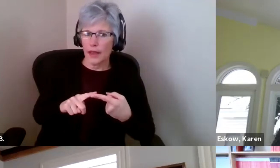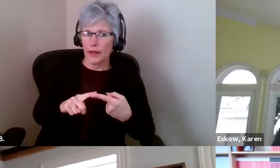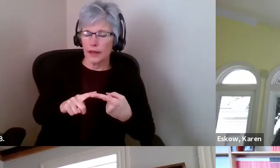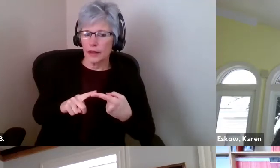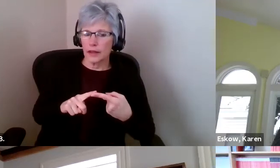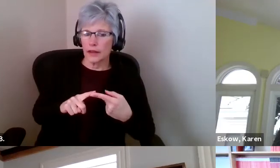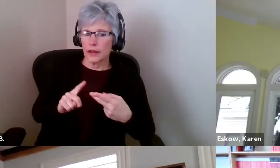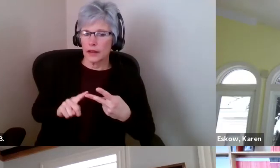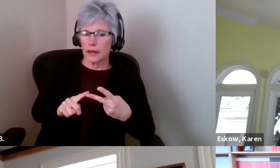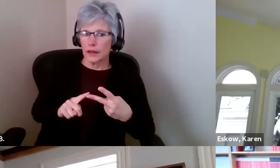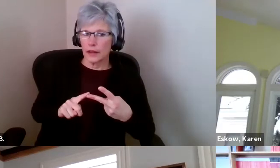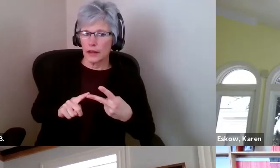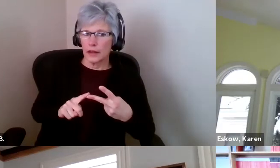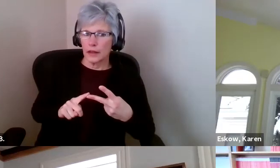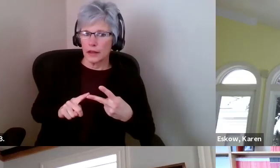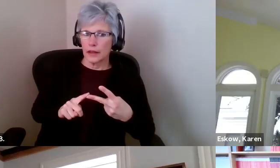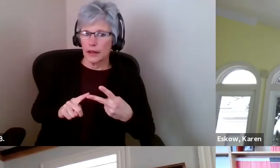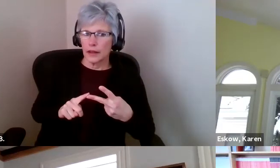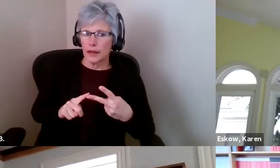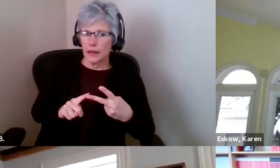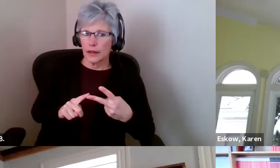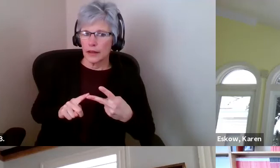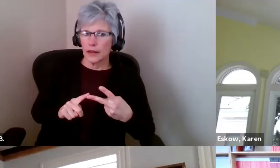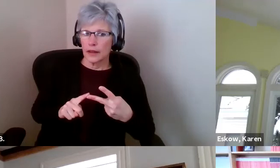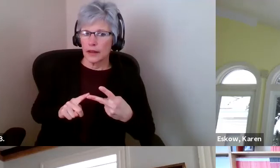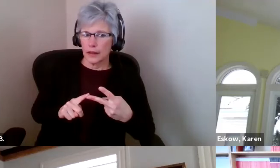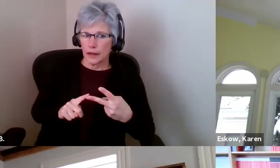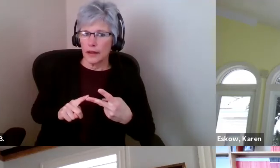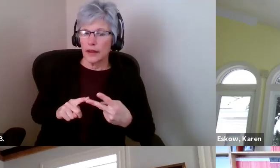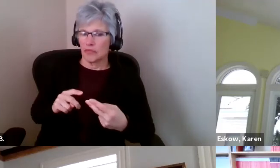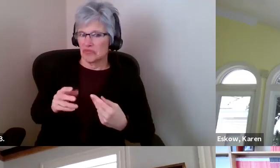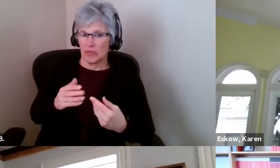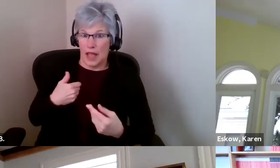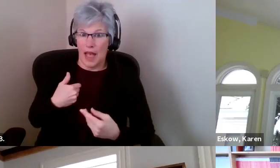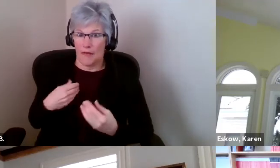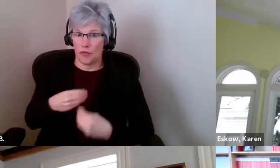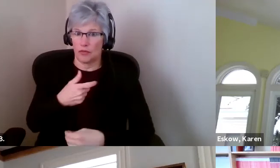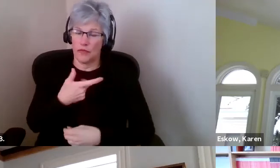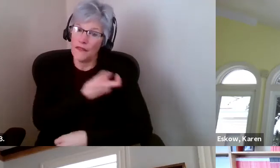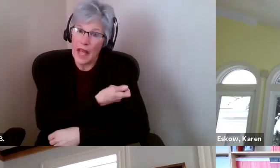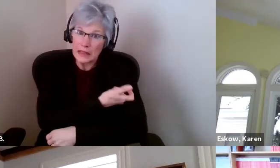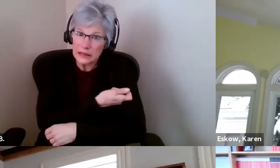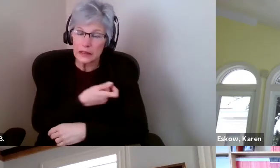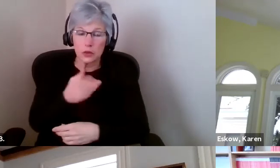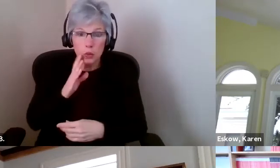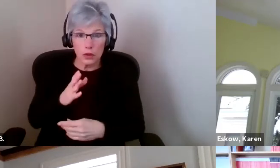scans and the tracker, if everyone's on campus, even if vaccines are more in place, how strict will we be